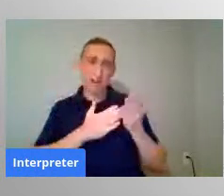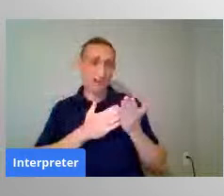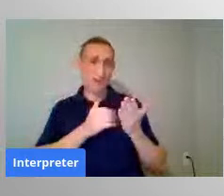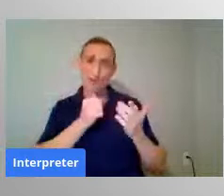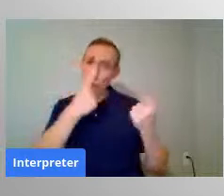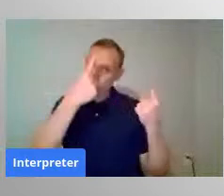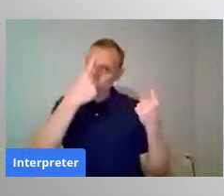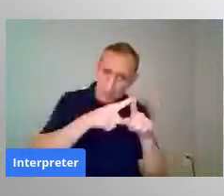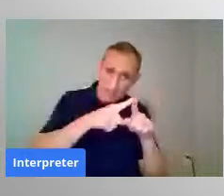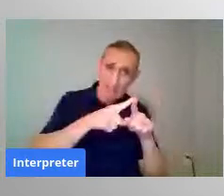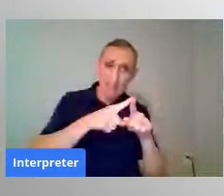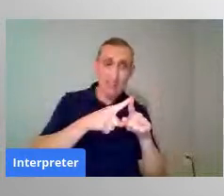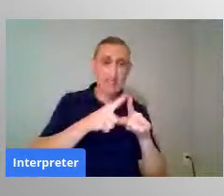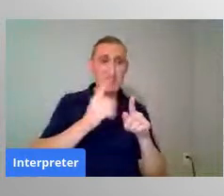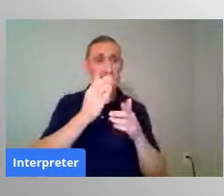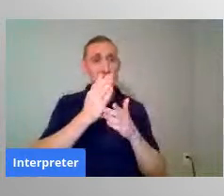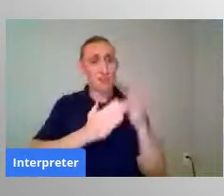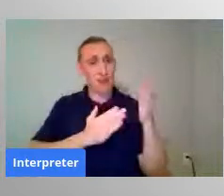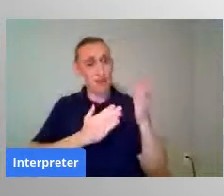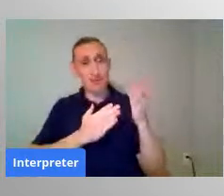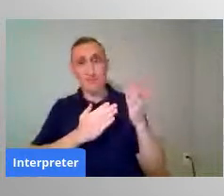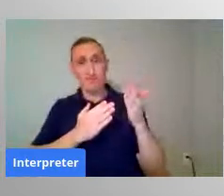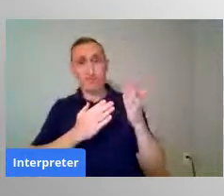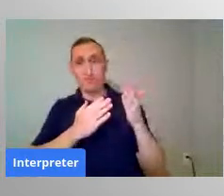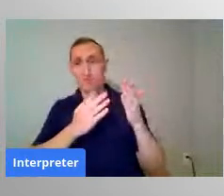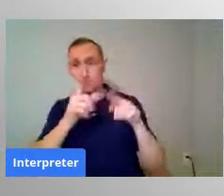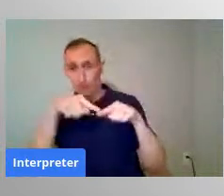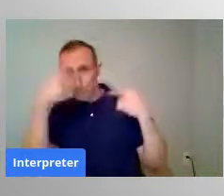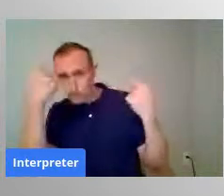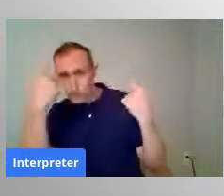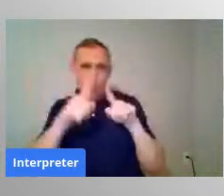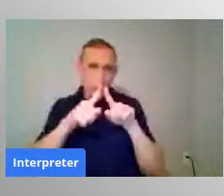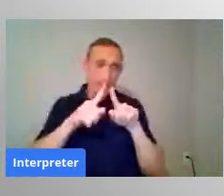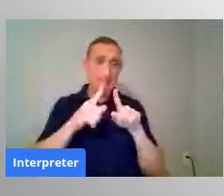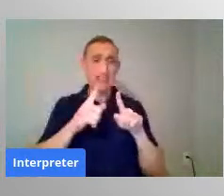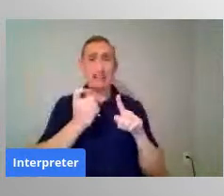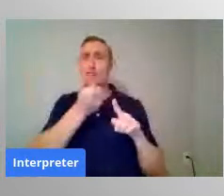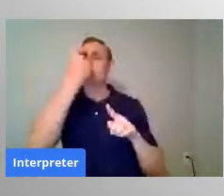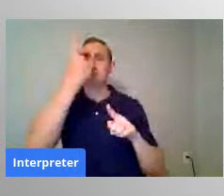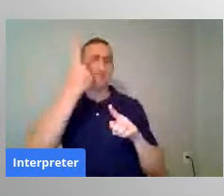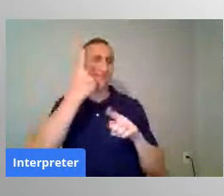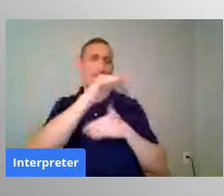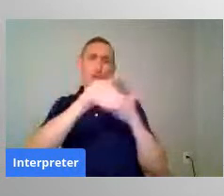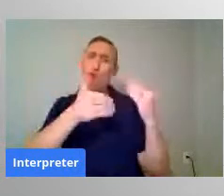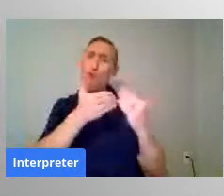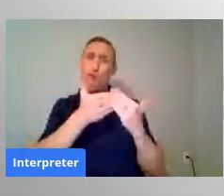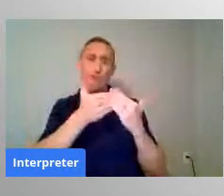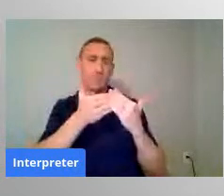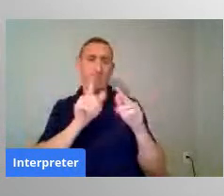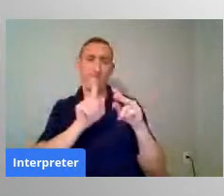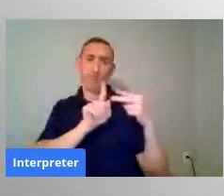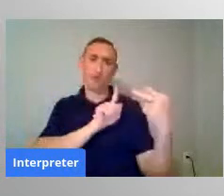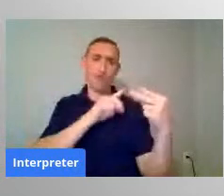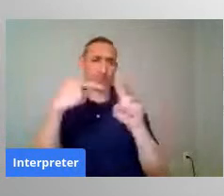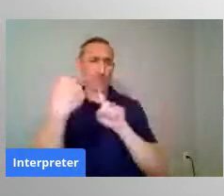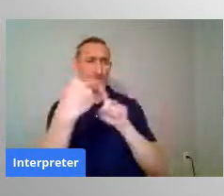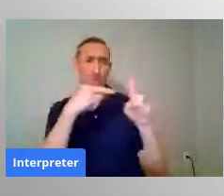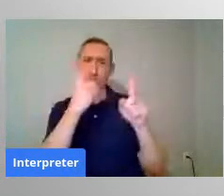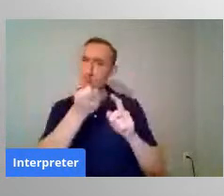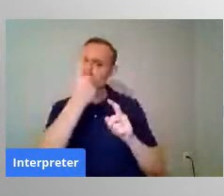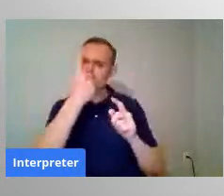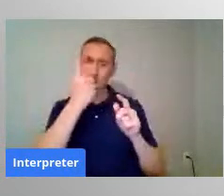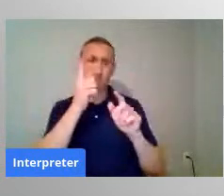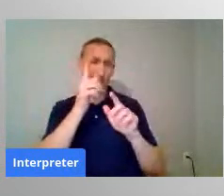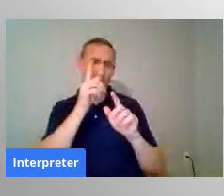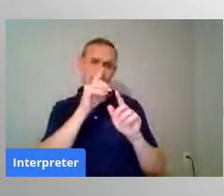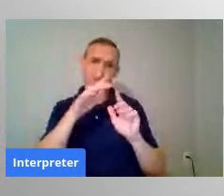on both sides, and we're trying to act in a manner as quickly as possible to get our students back to